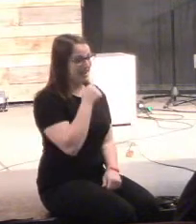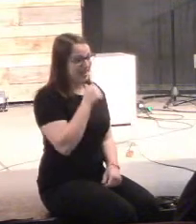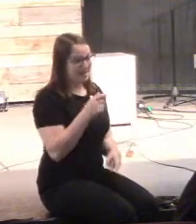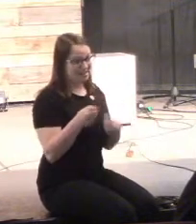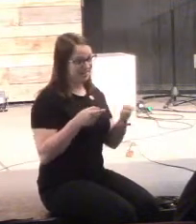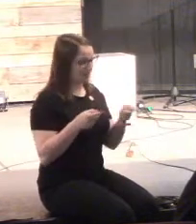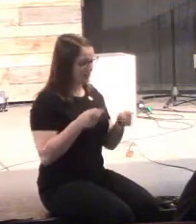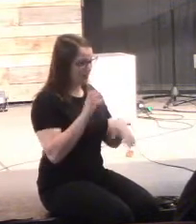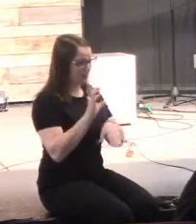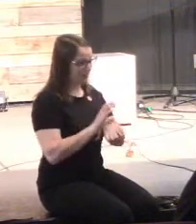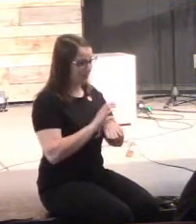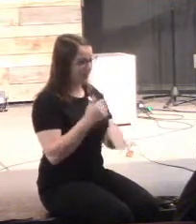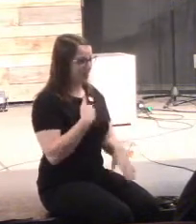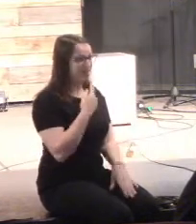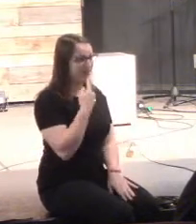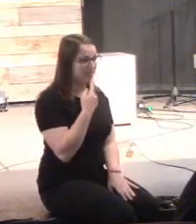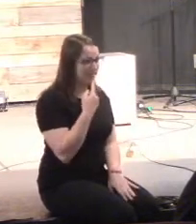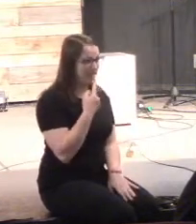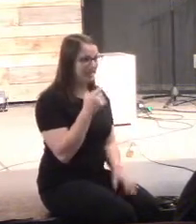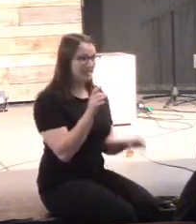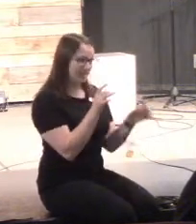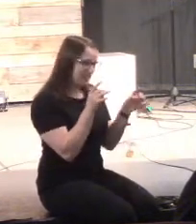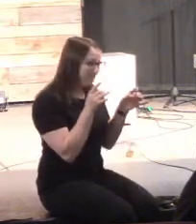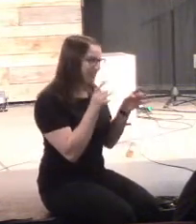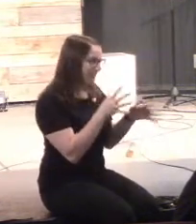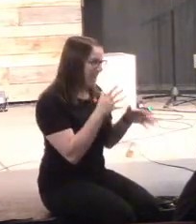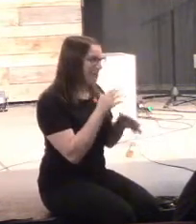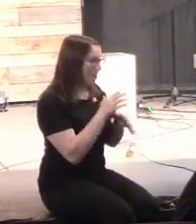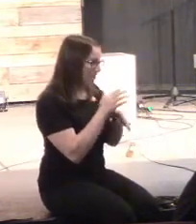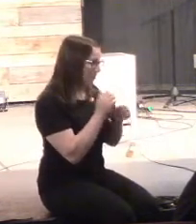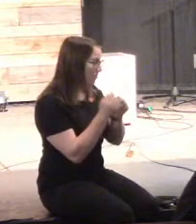I'd say, let's hate mushrooms together, y'all. No.